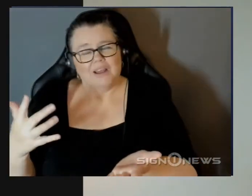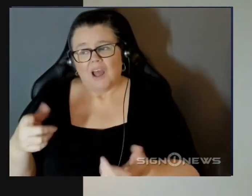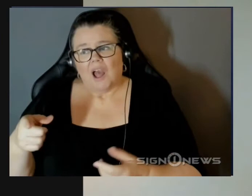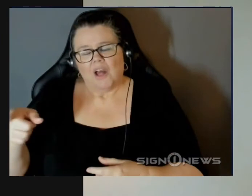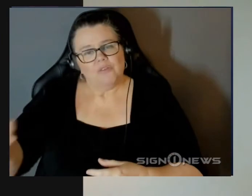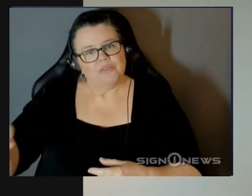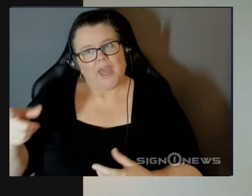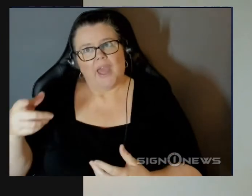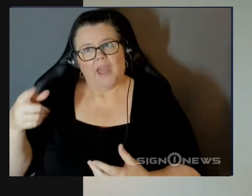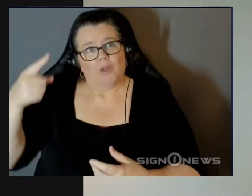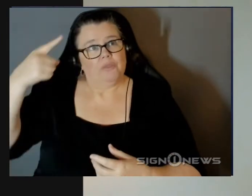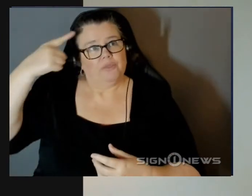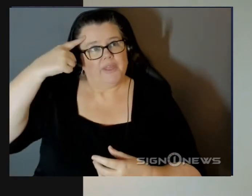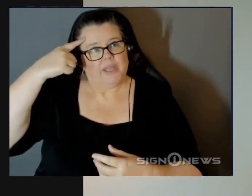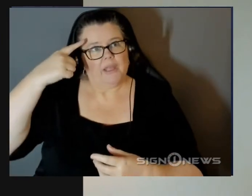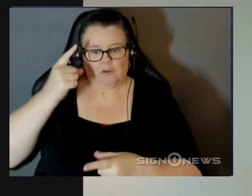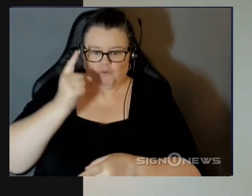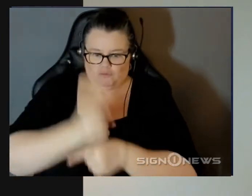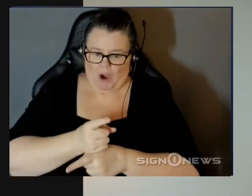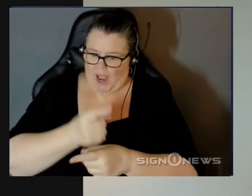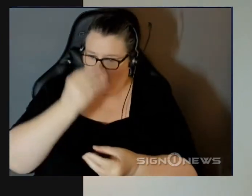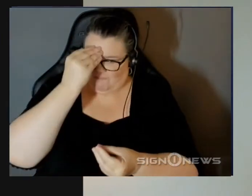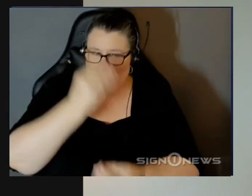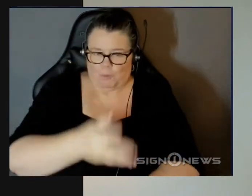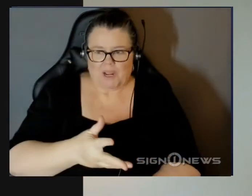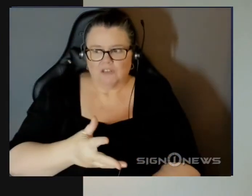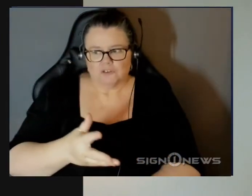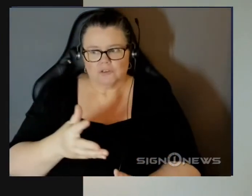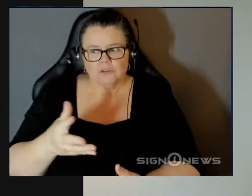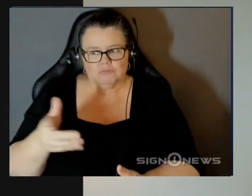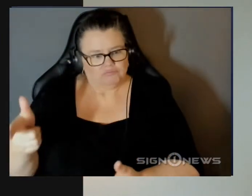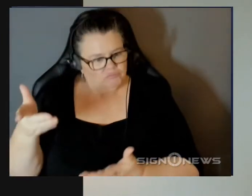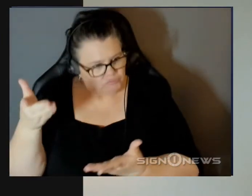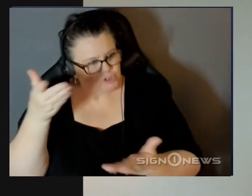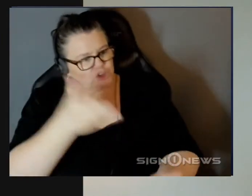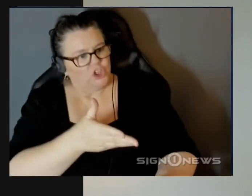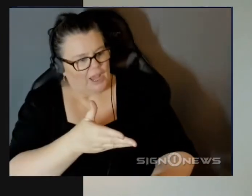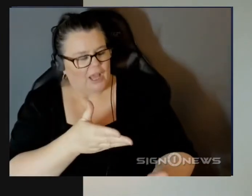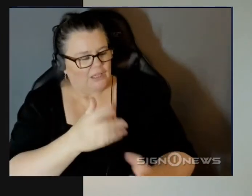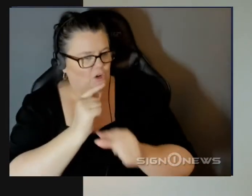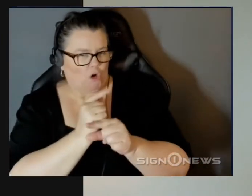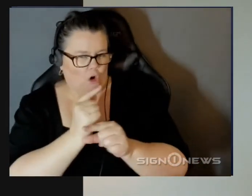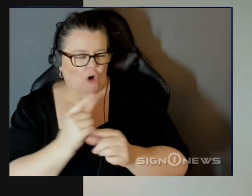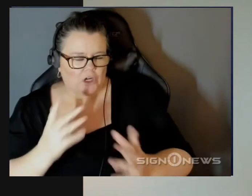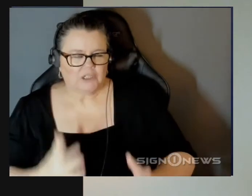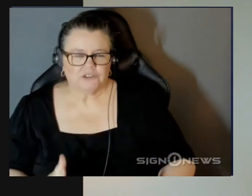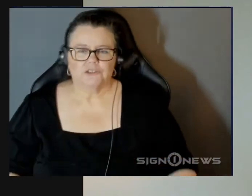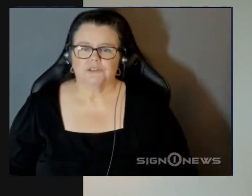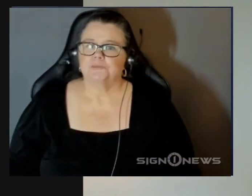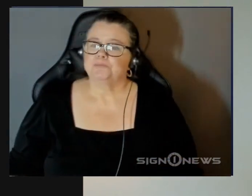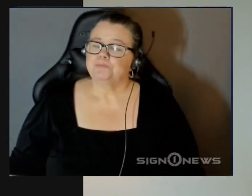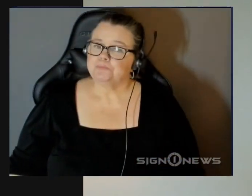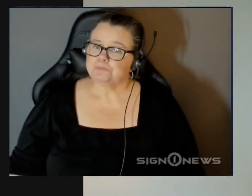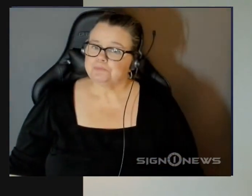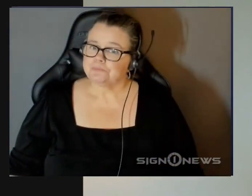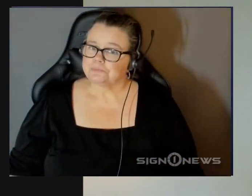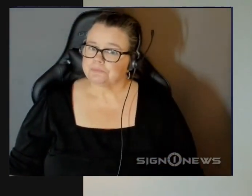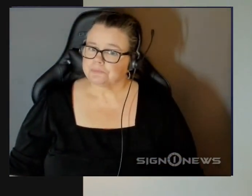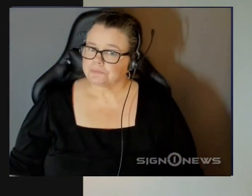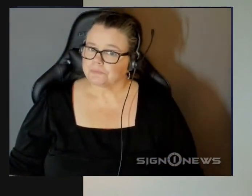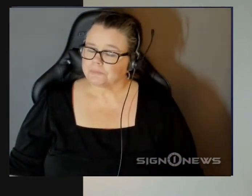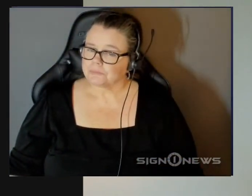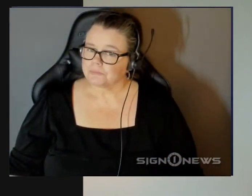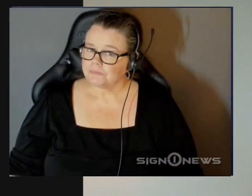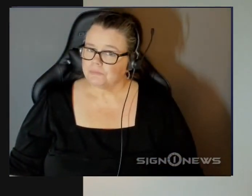of course, our P&A and a lot of the network does work to support people when things rise to the level of needing